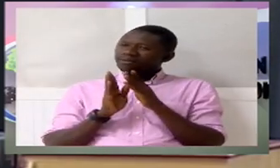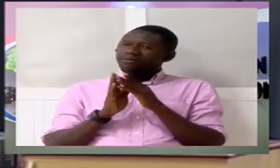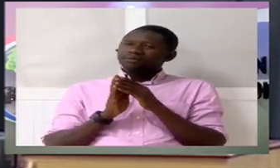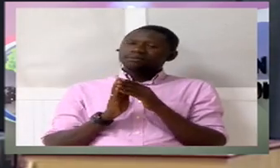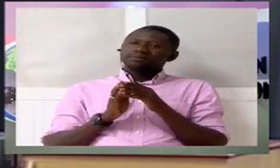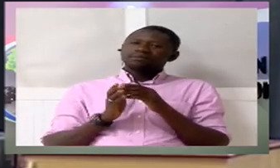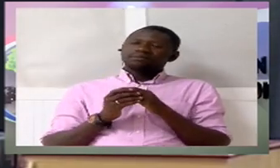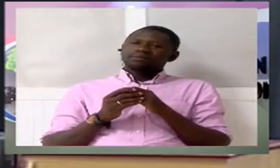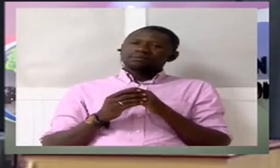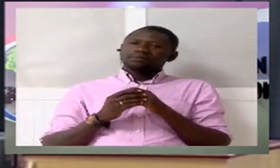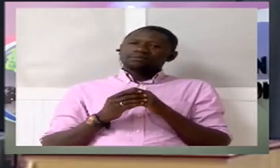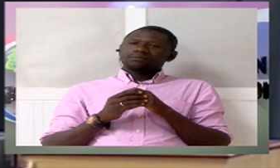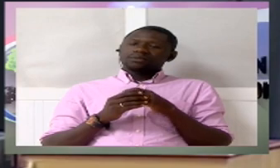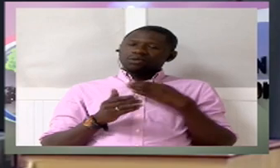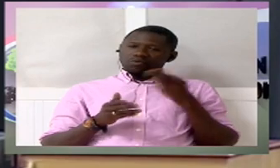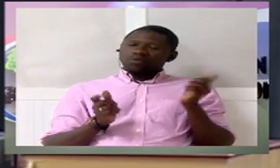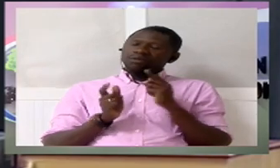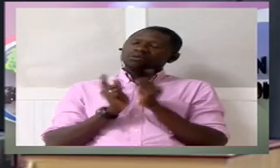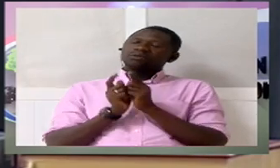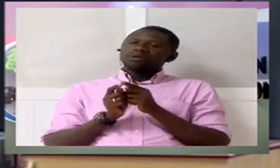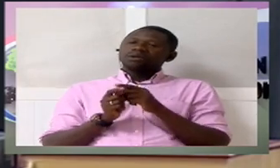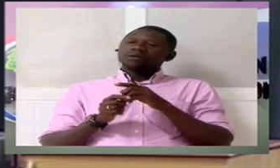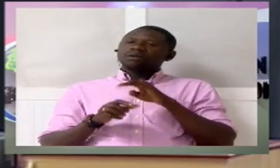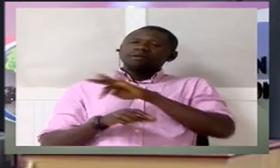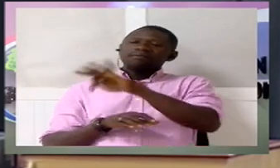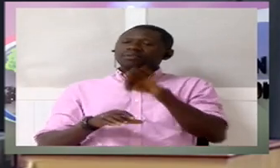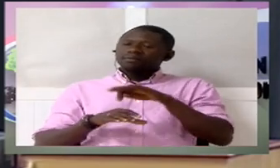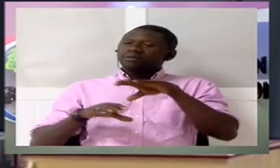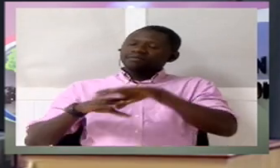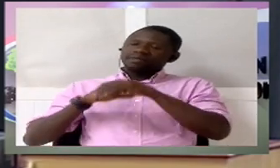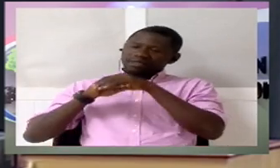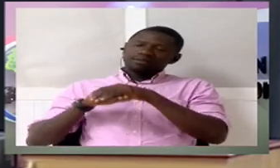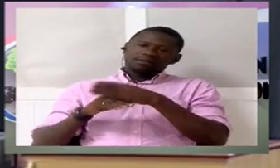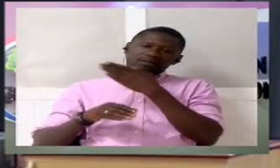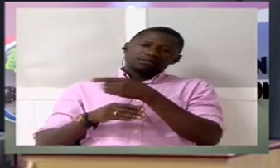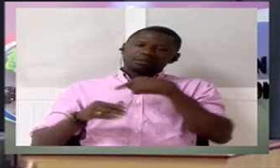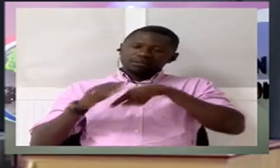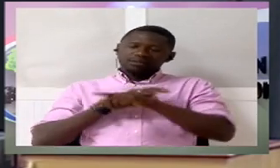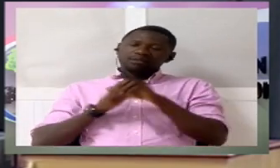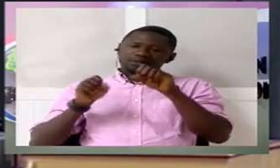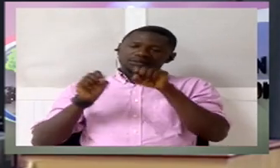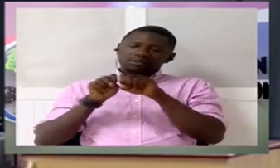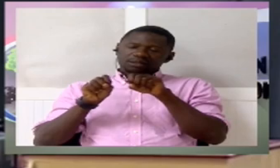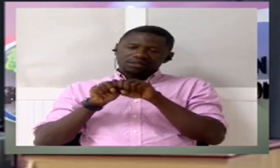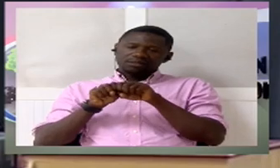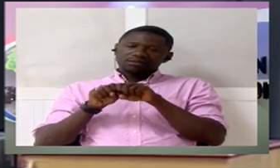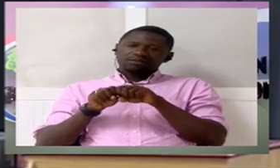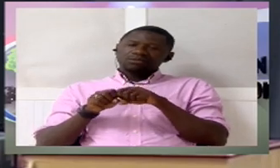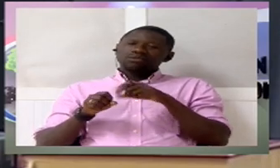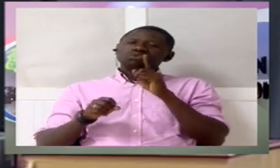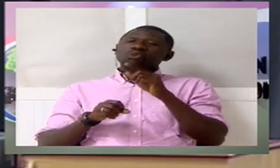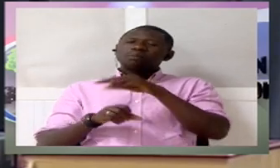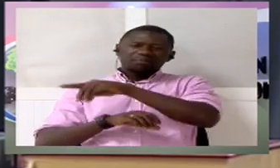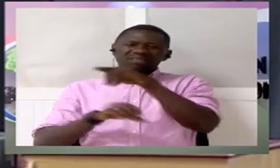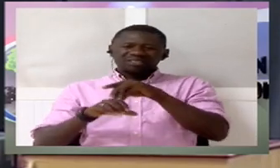friend, family friends. I went to a family friend. Senegal dula dul